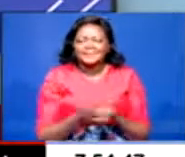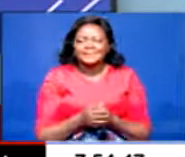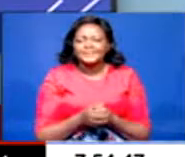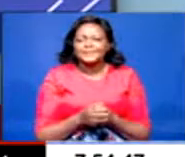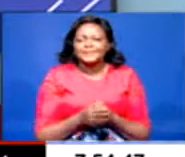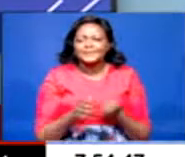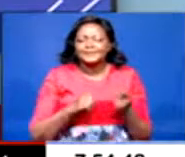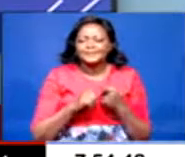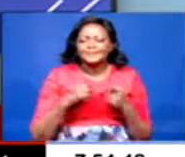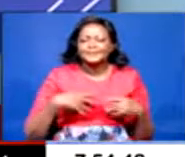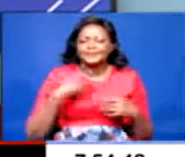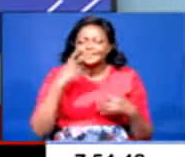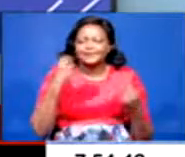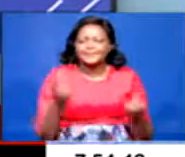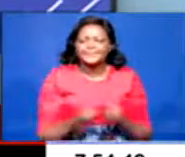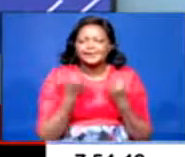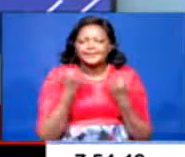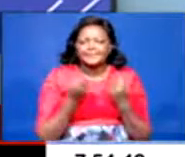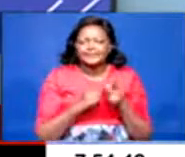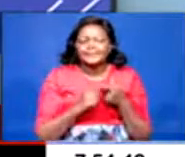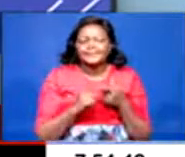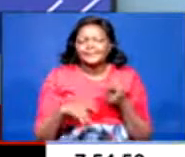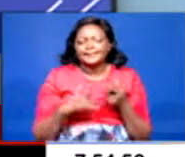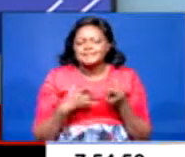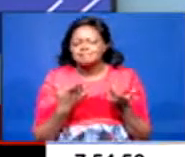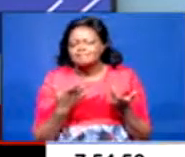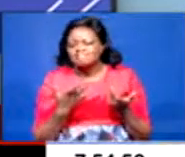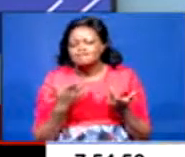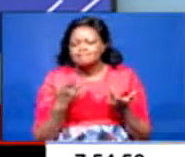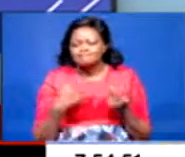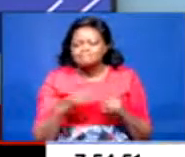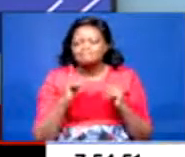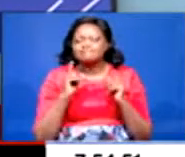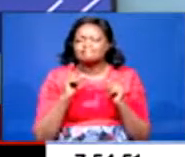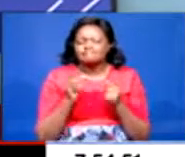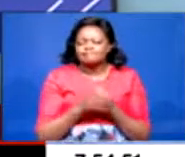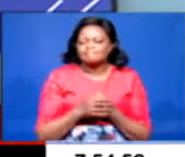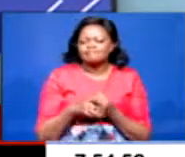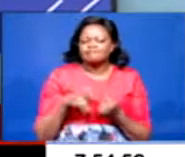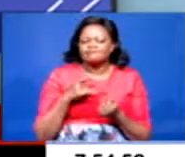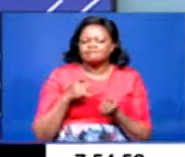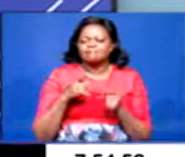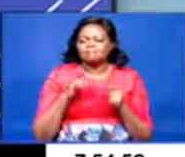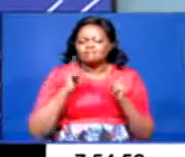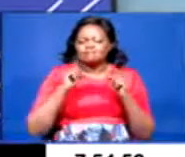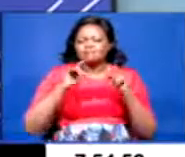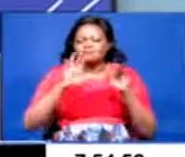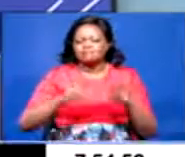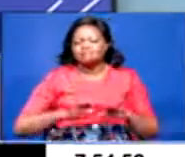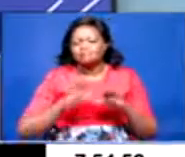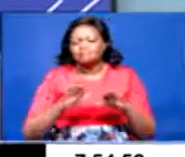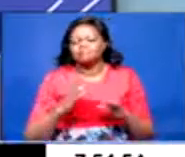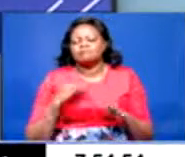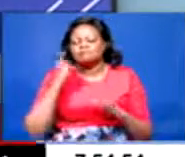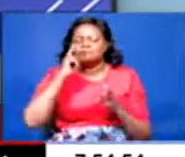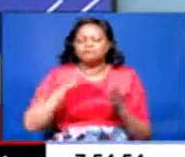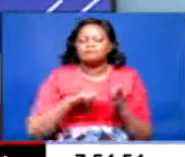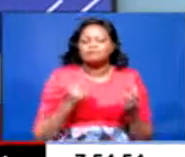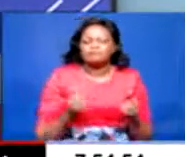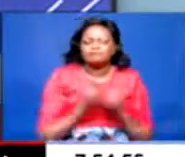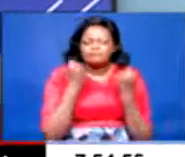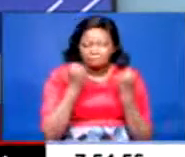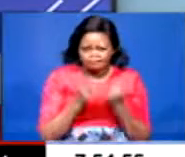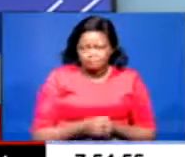this happening, it raises the antennas and they say, now we don't know what is going on. Right? This guy is going back and forth on